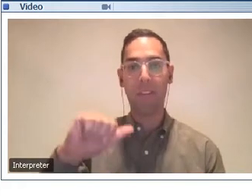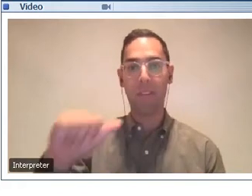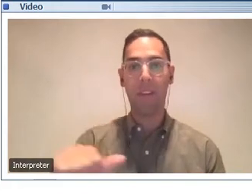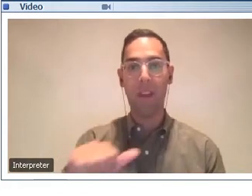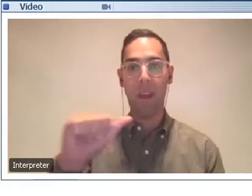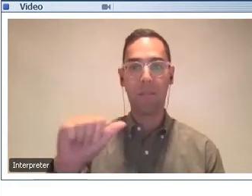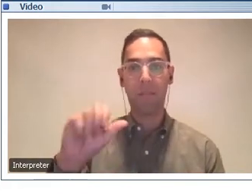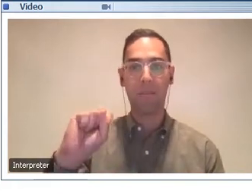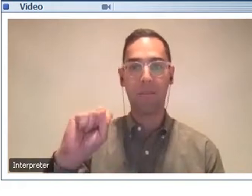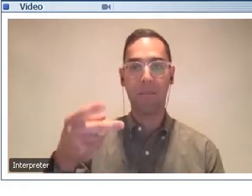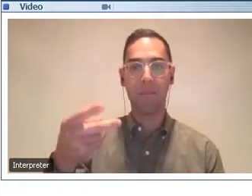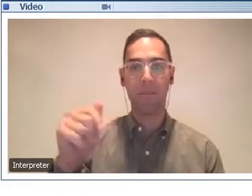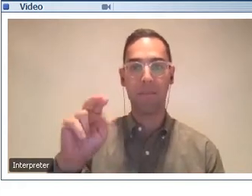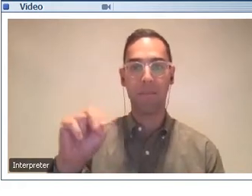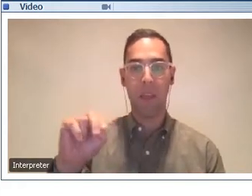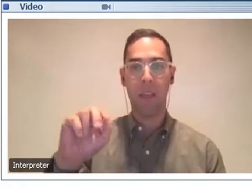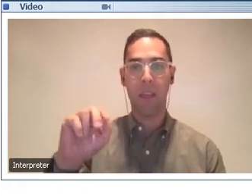@SpanAdvocacy.